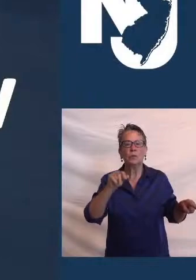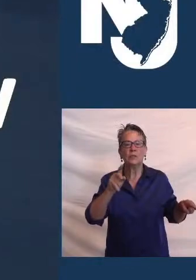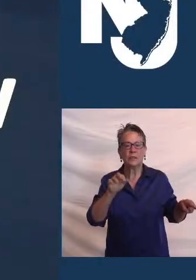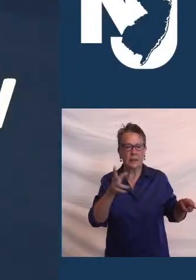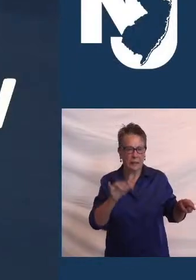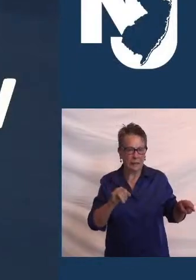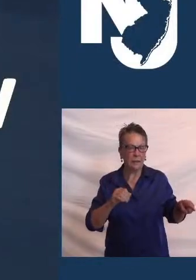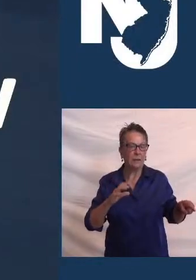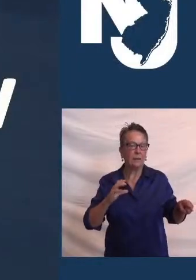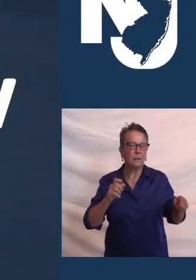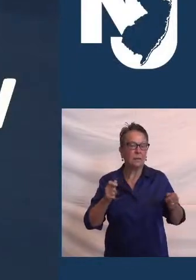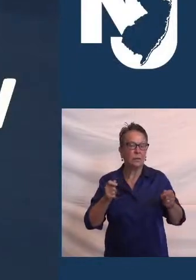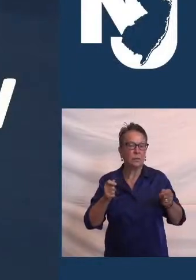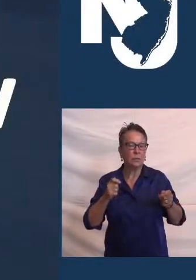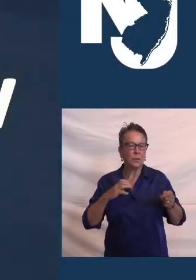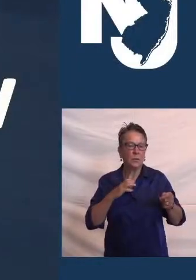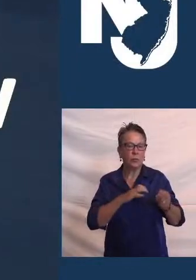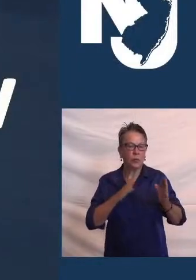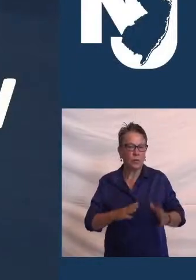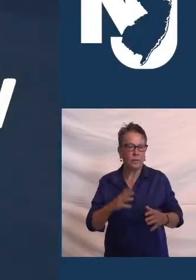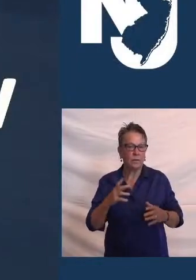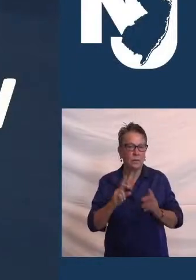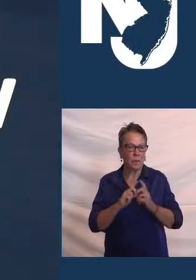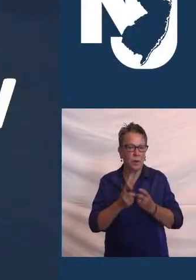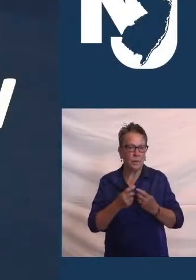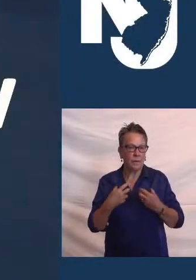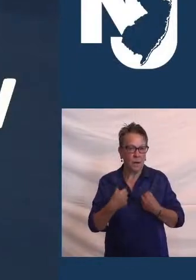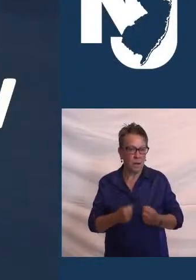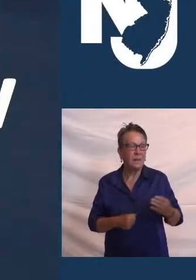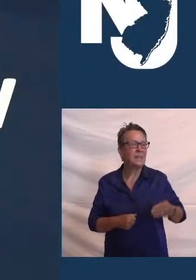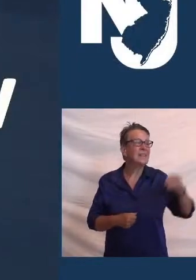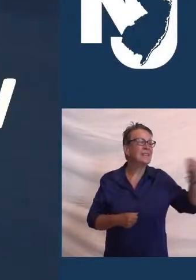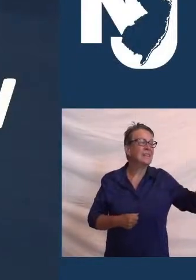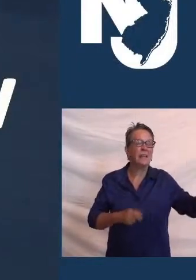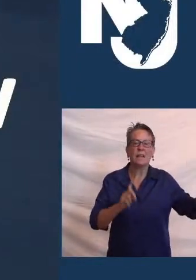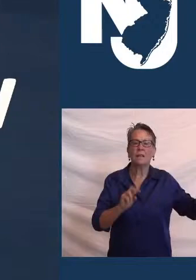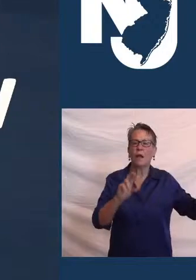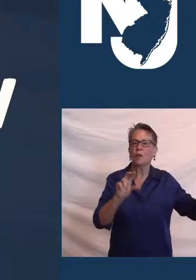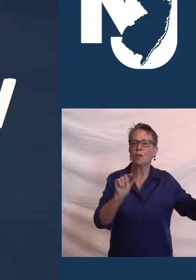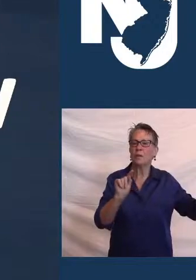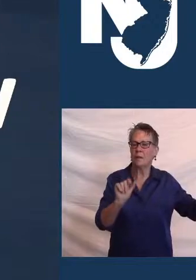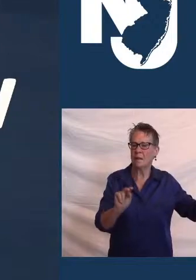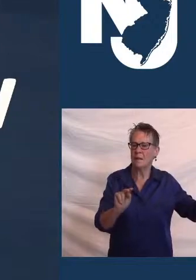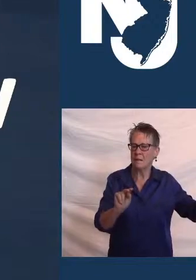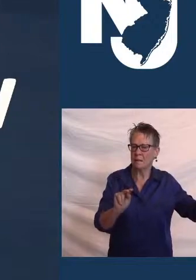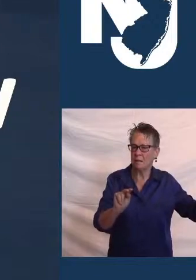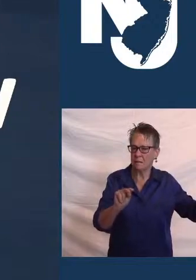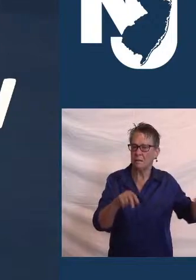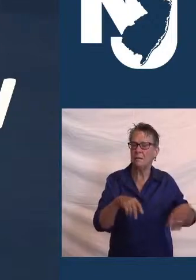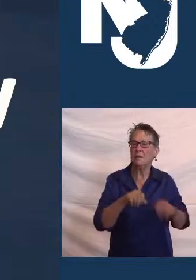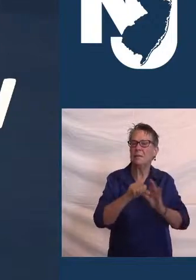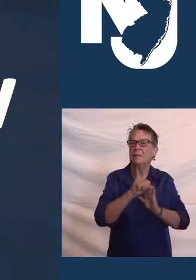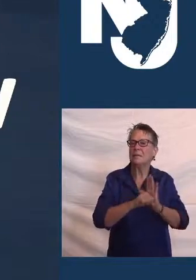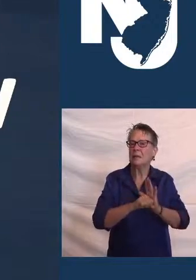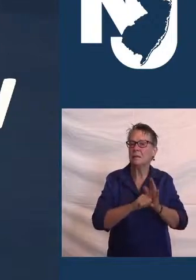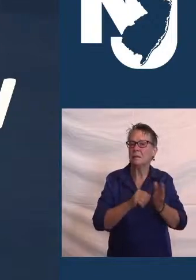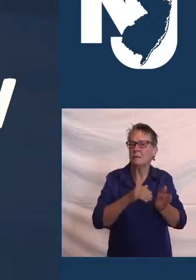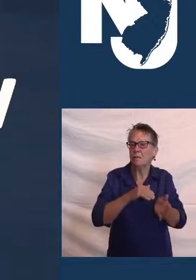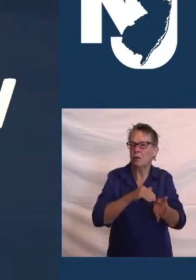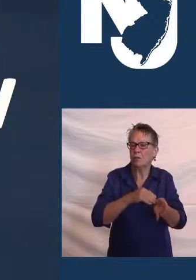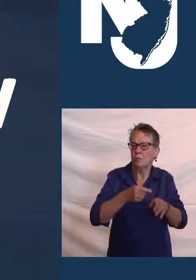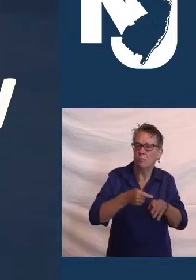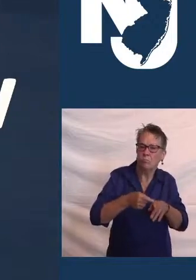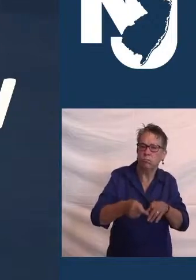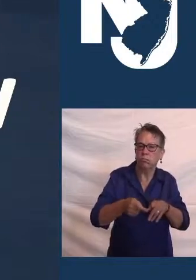another familiar face, the state's epidemiologist, Dr. Christina Tan. Great to have you back, Tina. Judy,